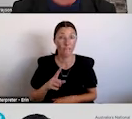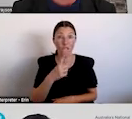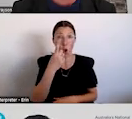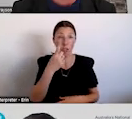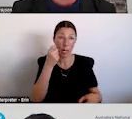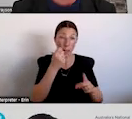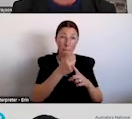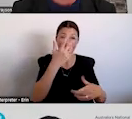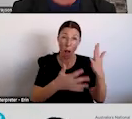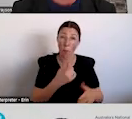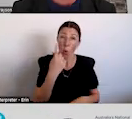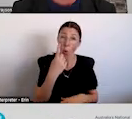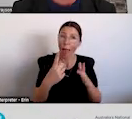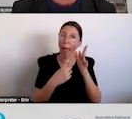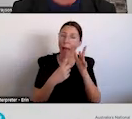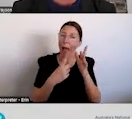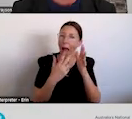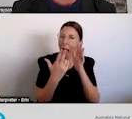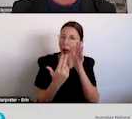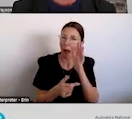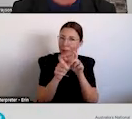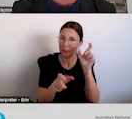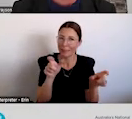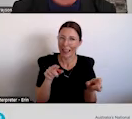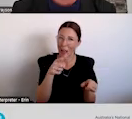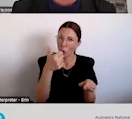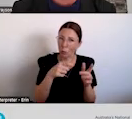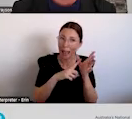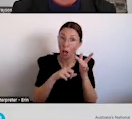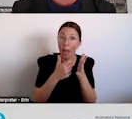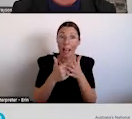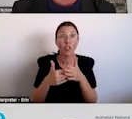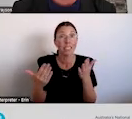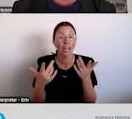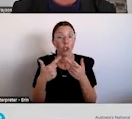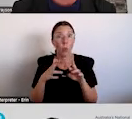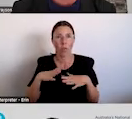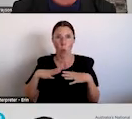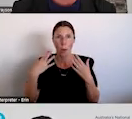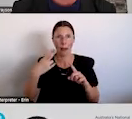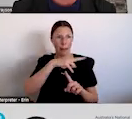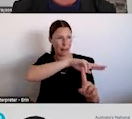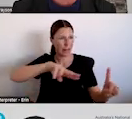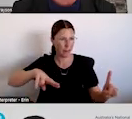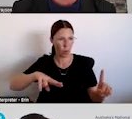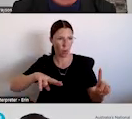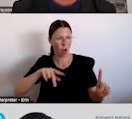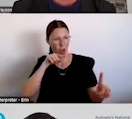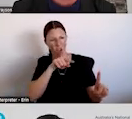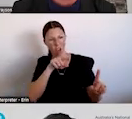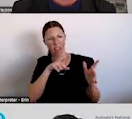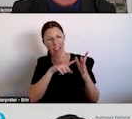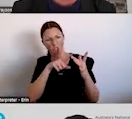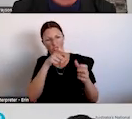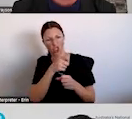AI tools every day. If the automatic labeling suddenly label your work as AI generated, which is not true, and